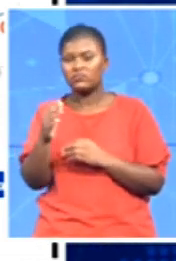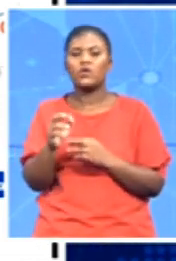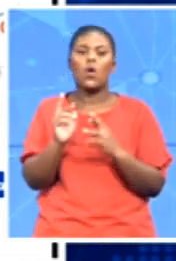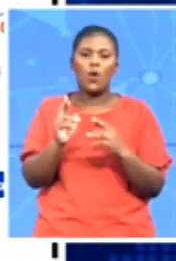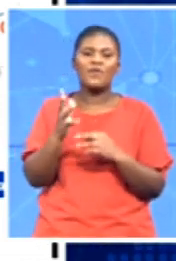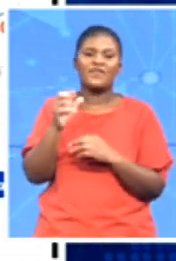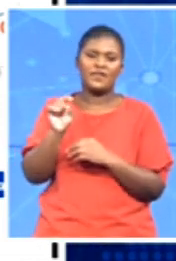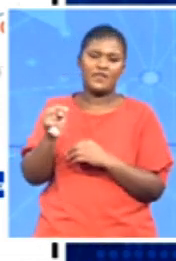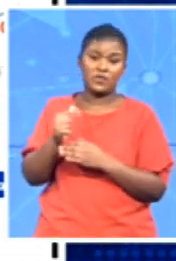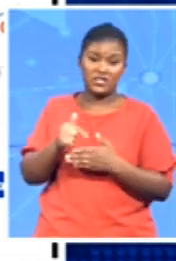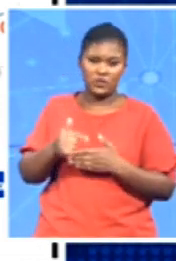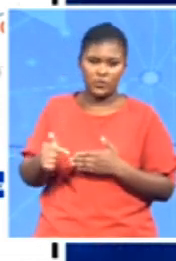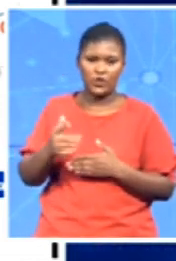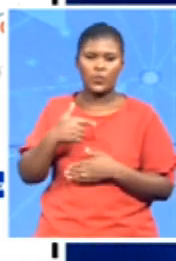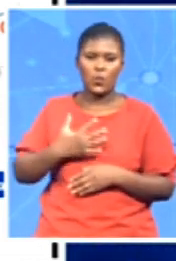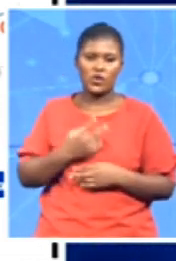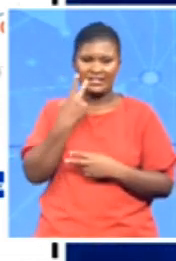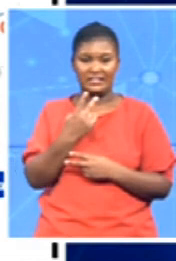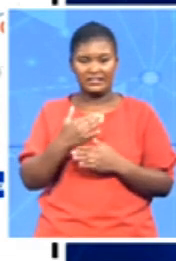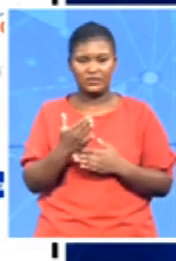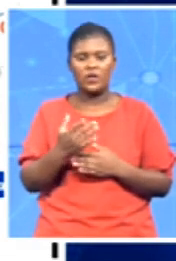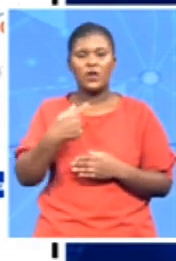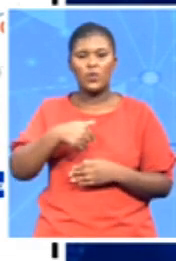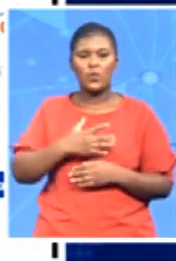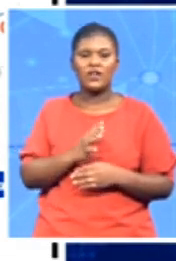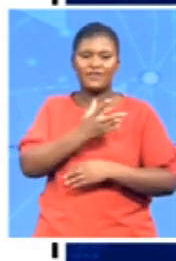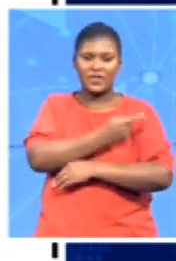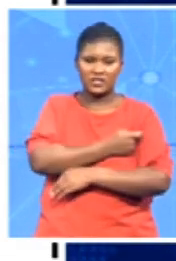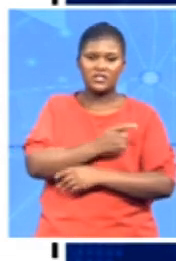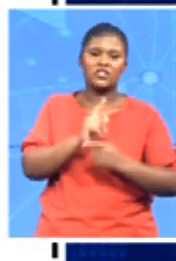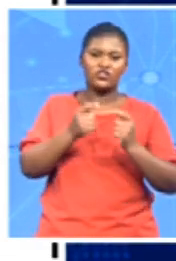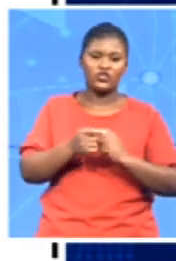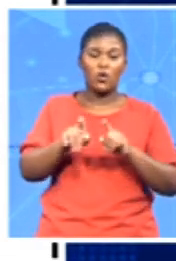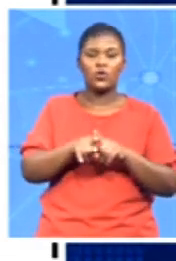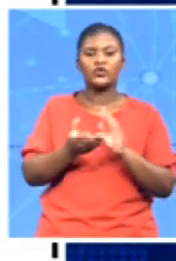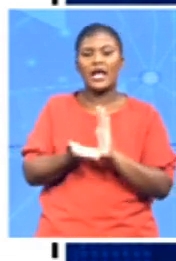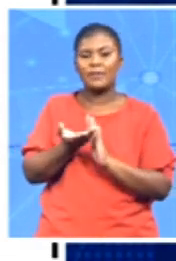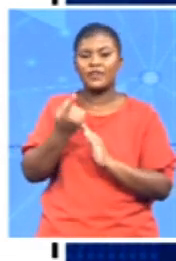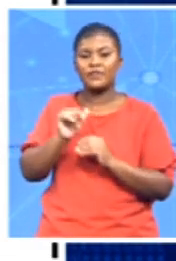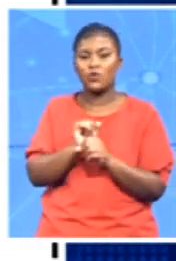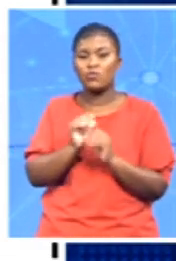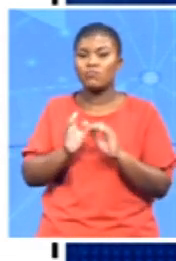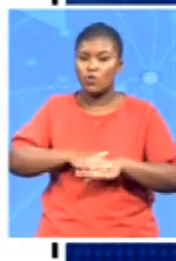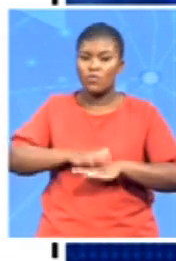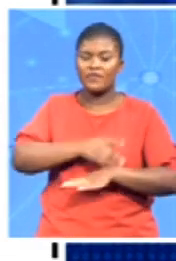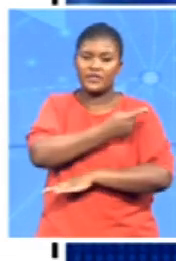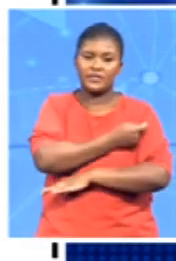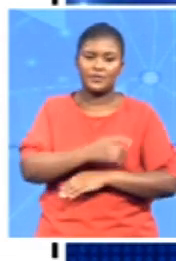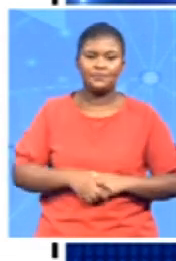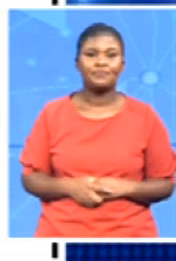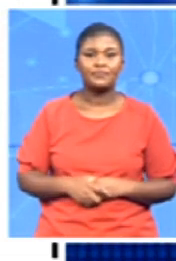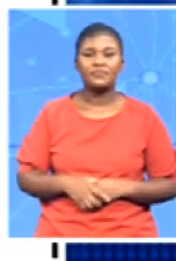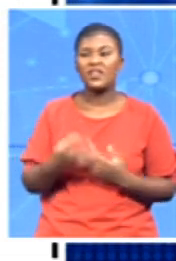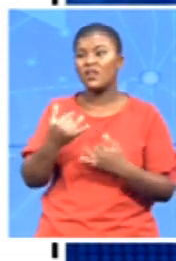see that that's the recovery of vaccination and the uptake of increased vaccination as well. So this is the cumulative coverage for people